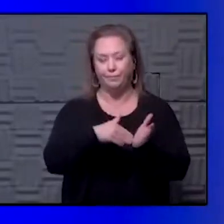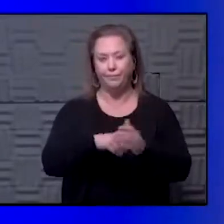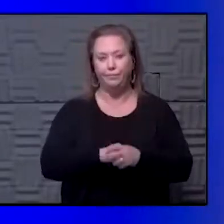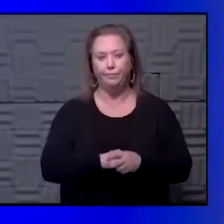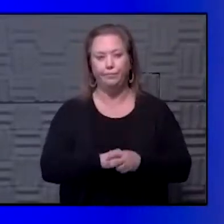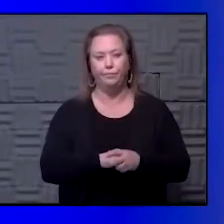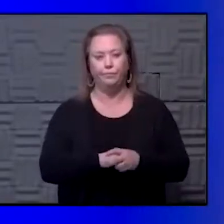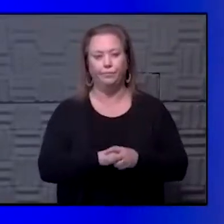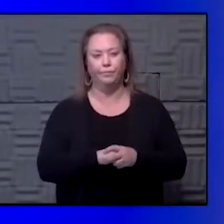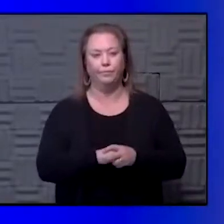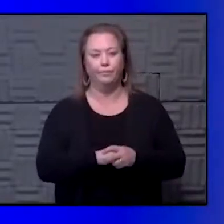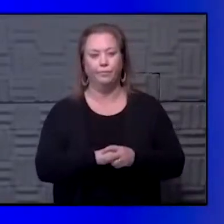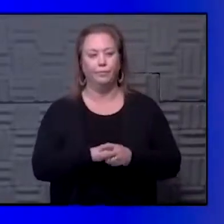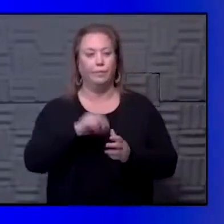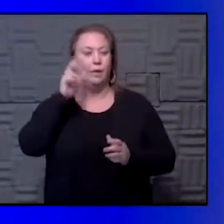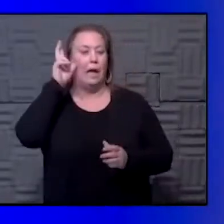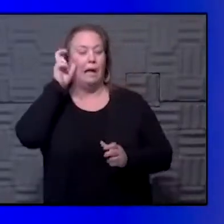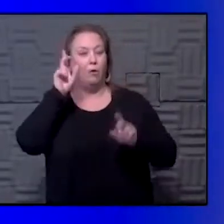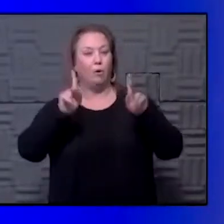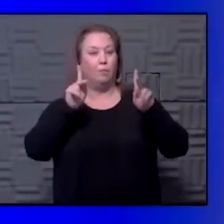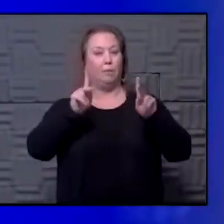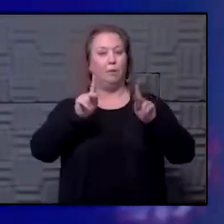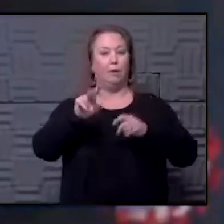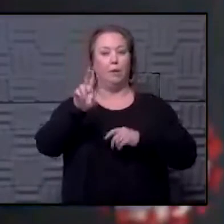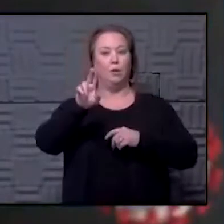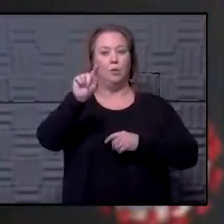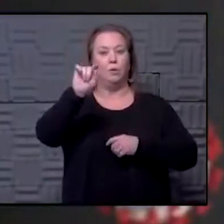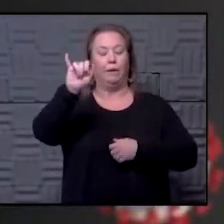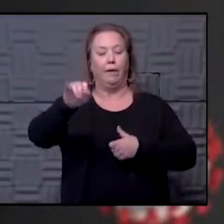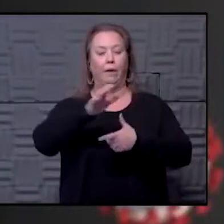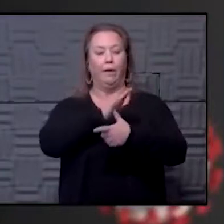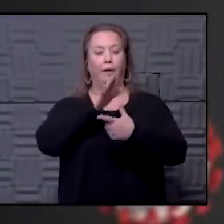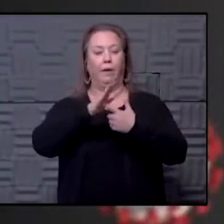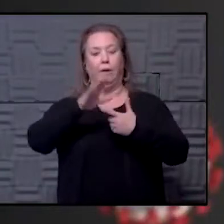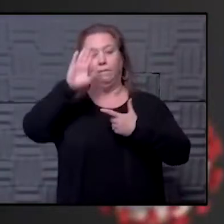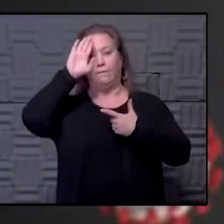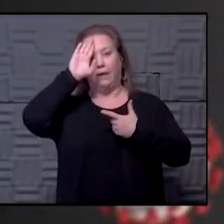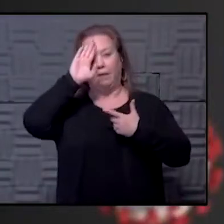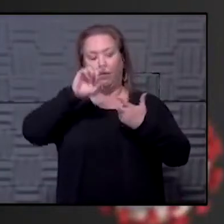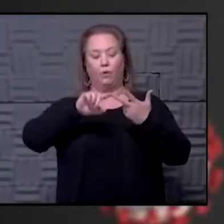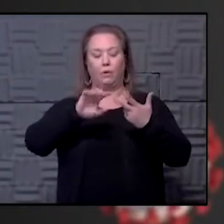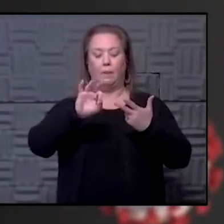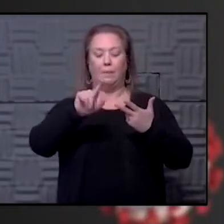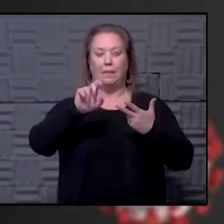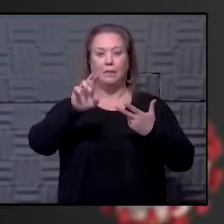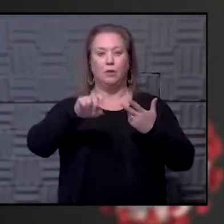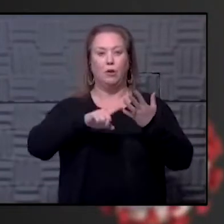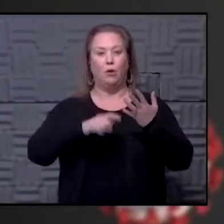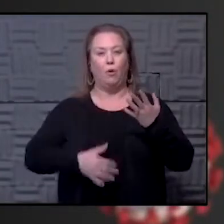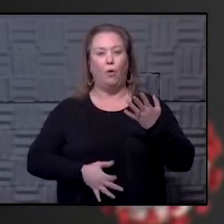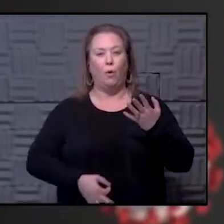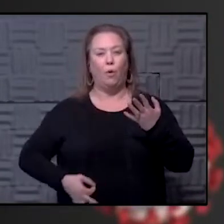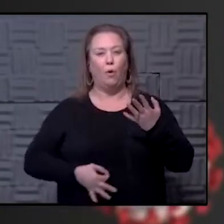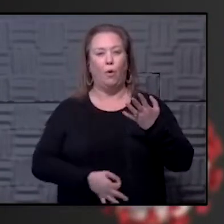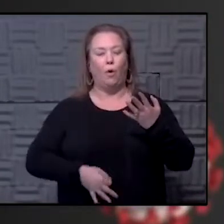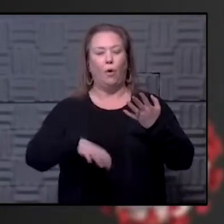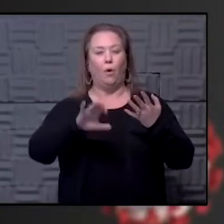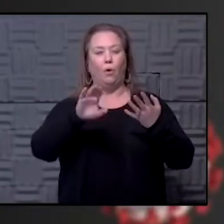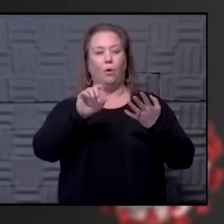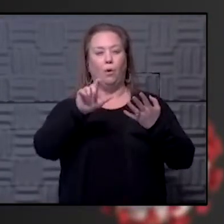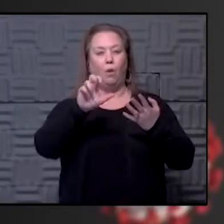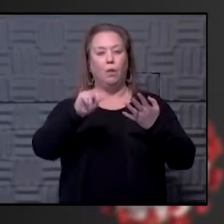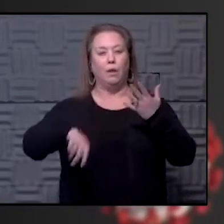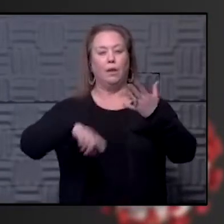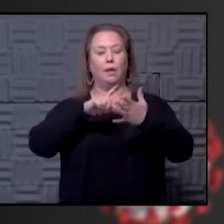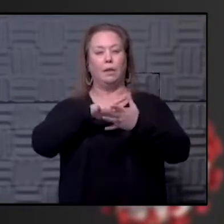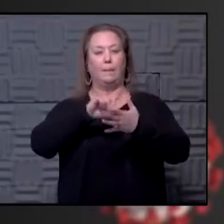for that. I have heard of people getting urinary tract infections, fevers, blisters, diverticulitis, flare-ups,